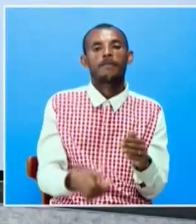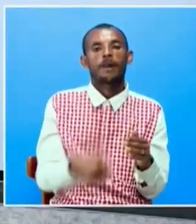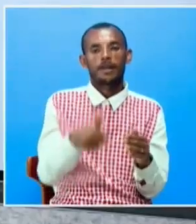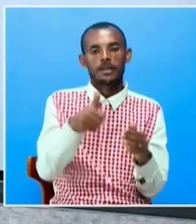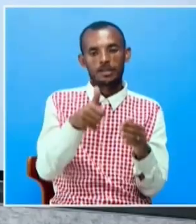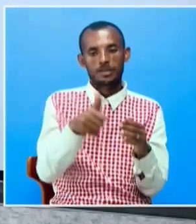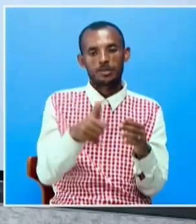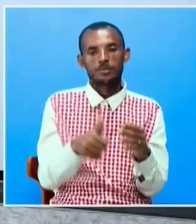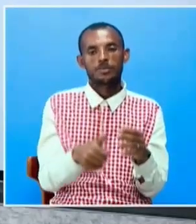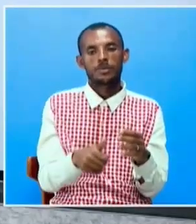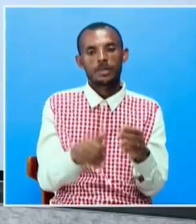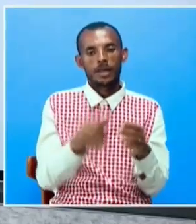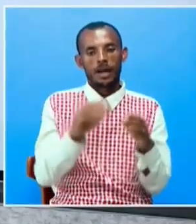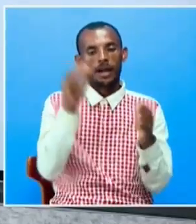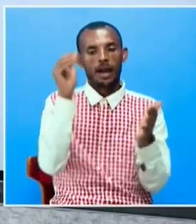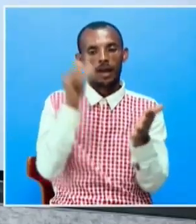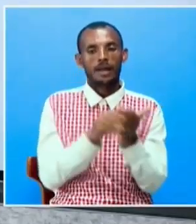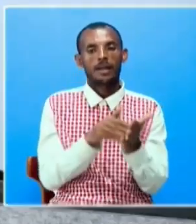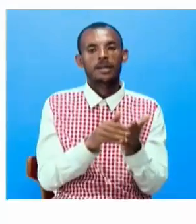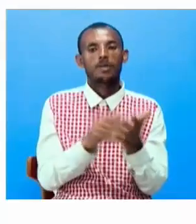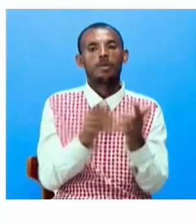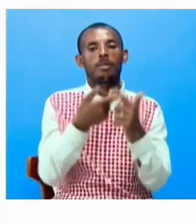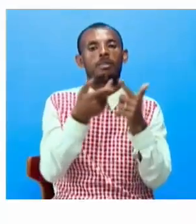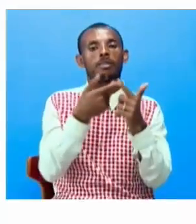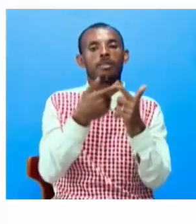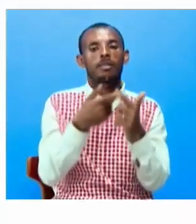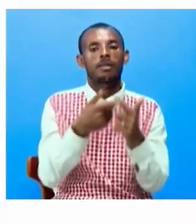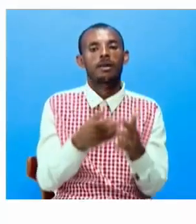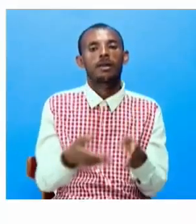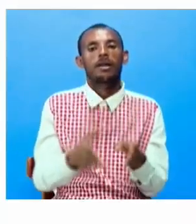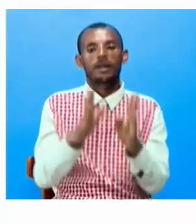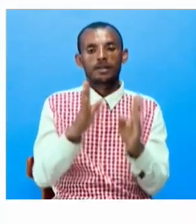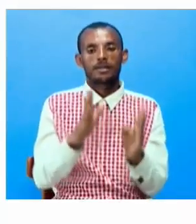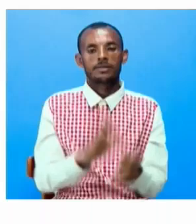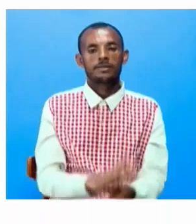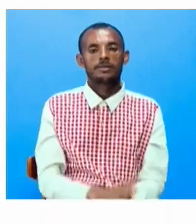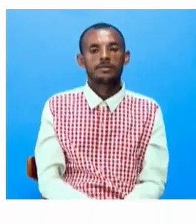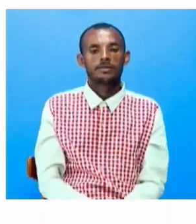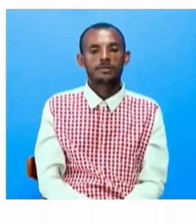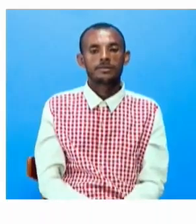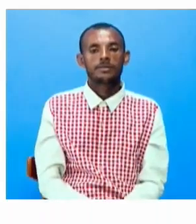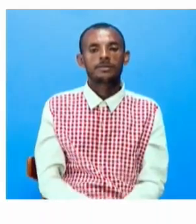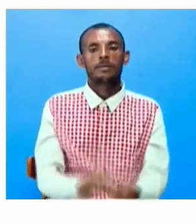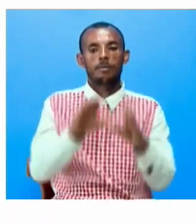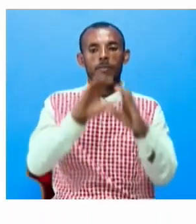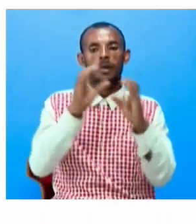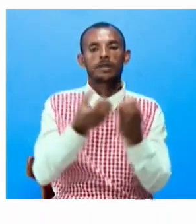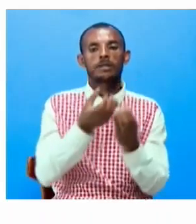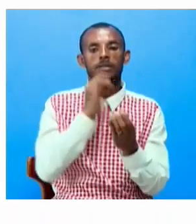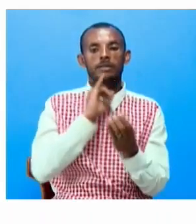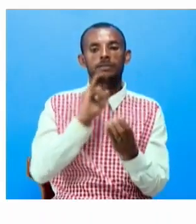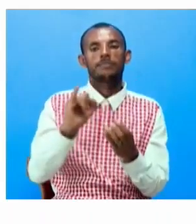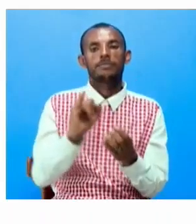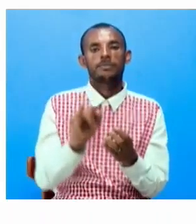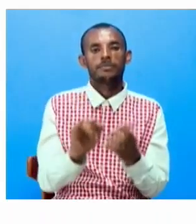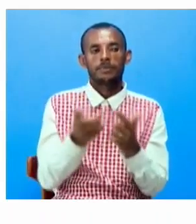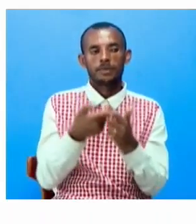multiplying. And again, let the second part